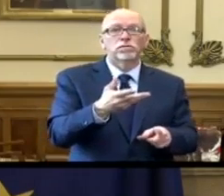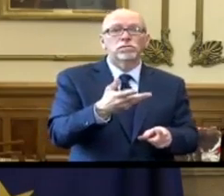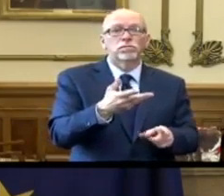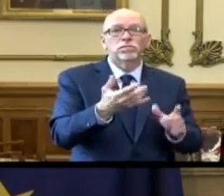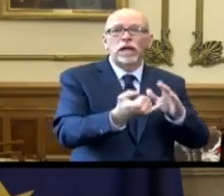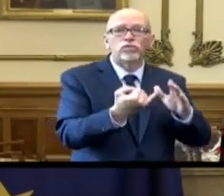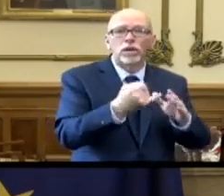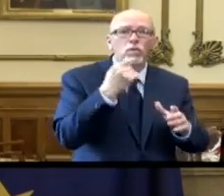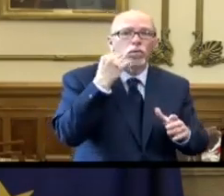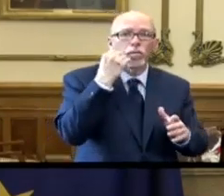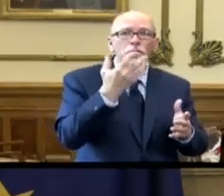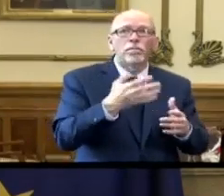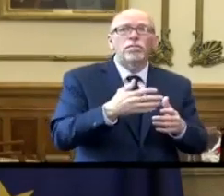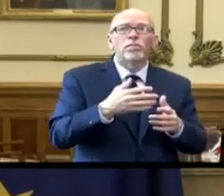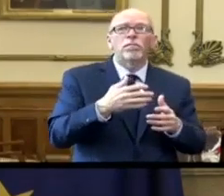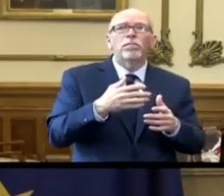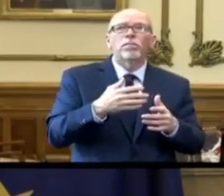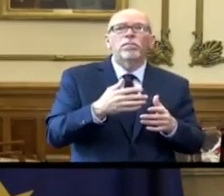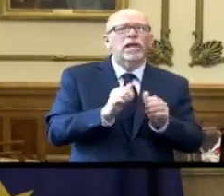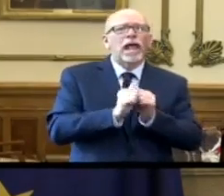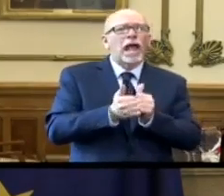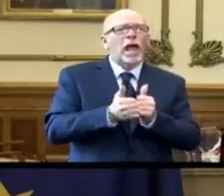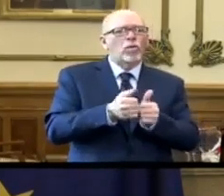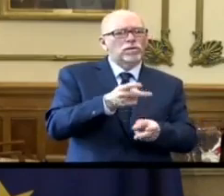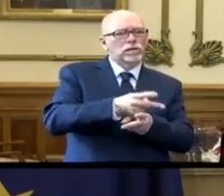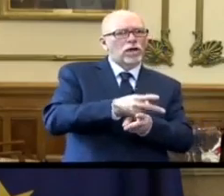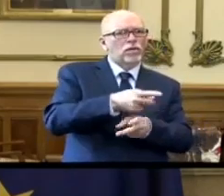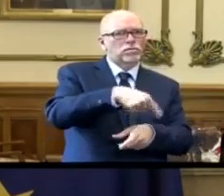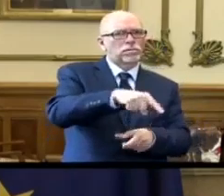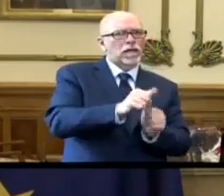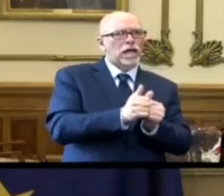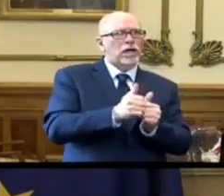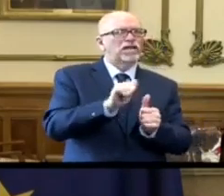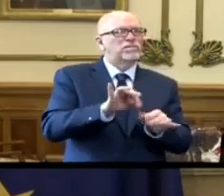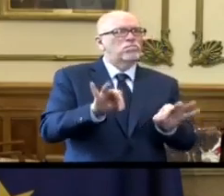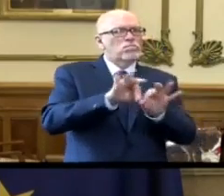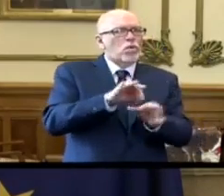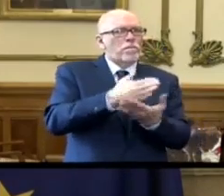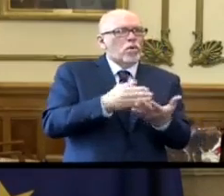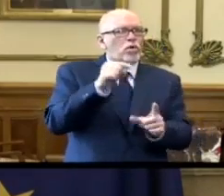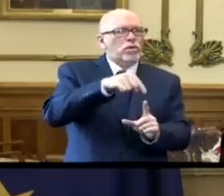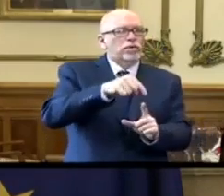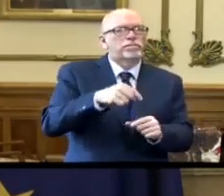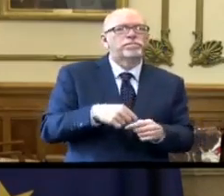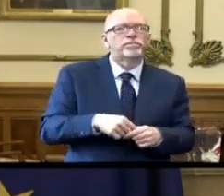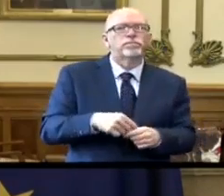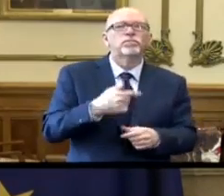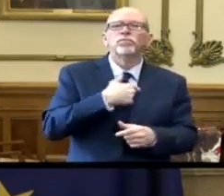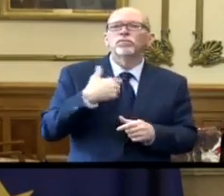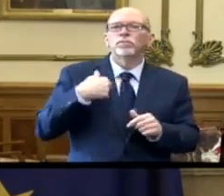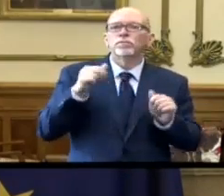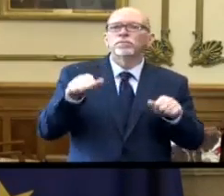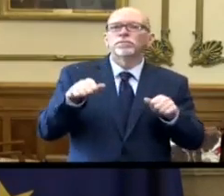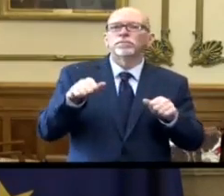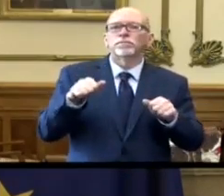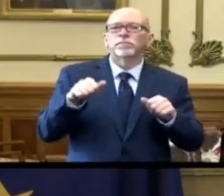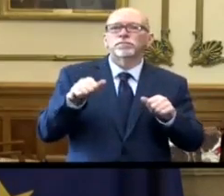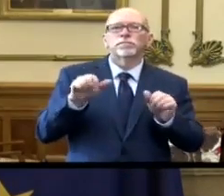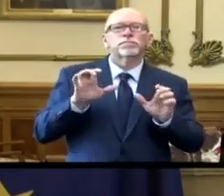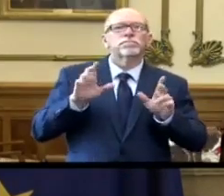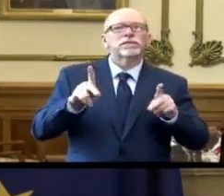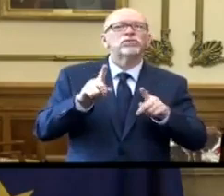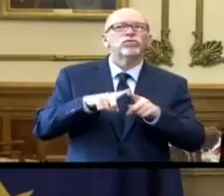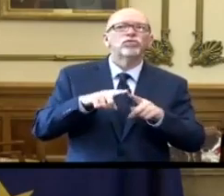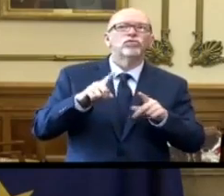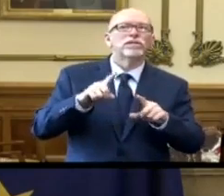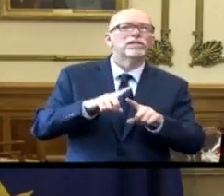Are they isolated? How are they being cared for? And that's what's most important. So we're gonna be able to get back to a